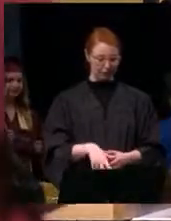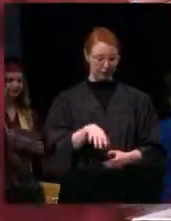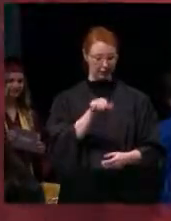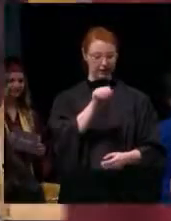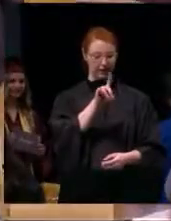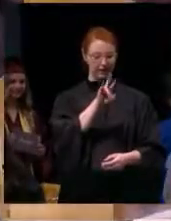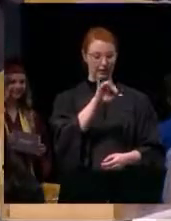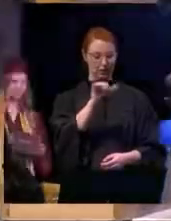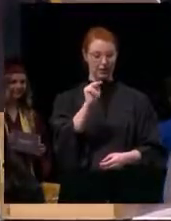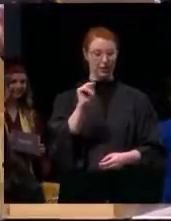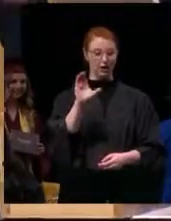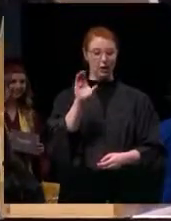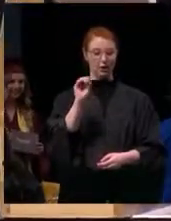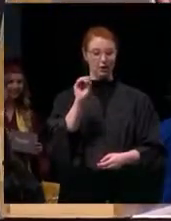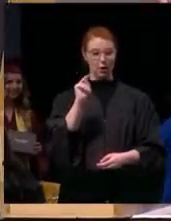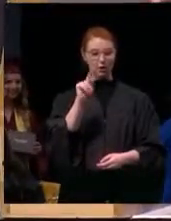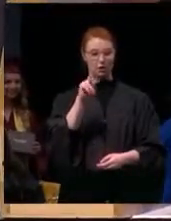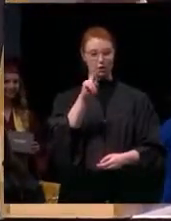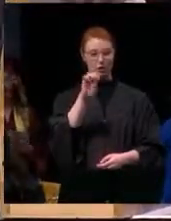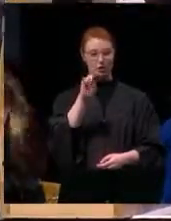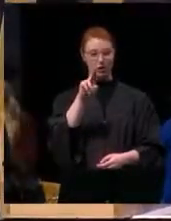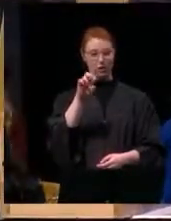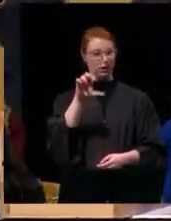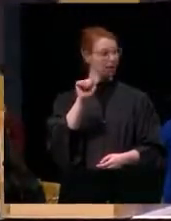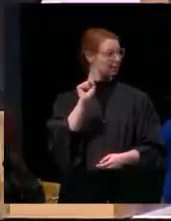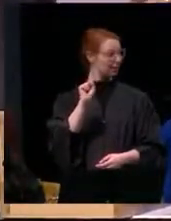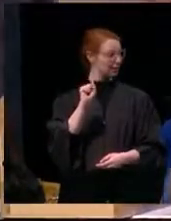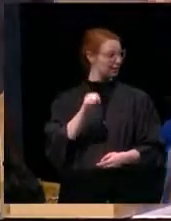Adrian Contreras.